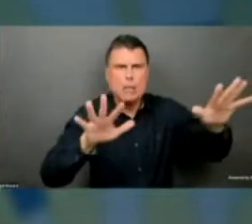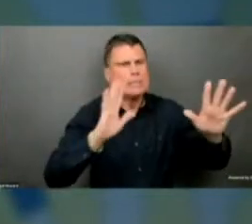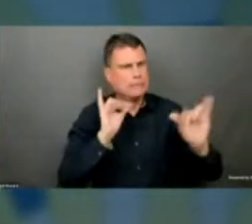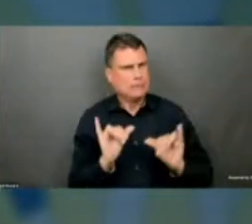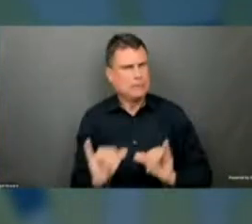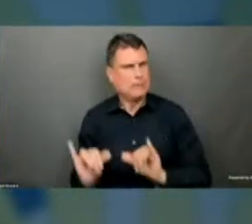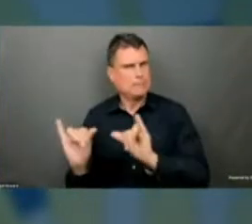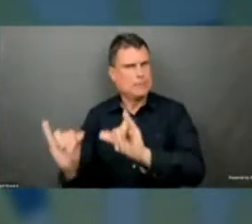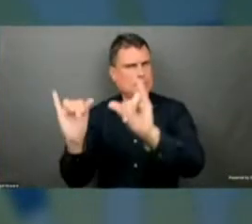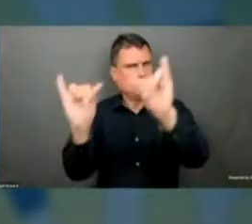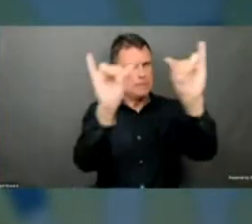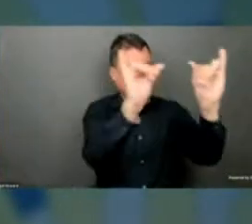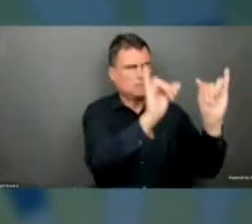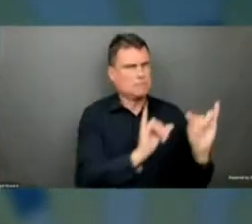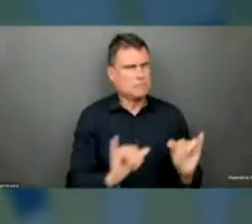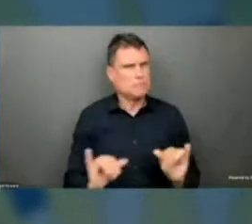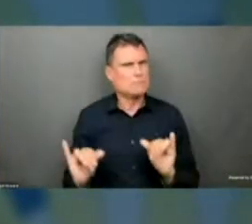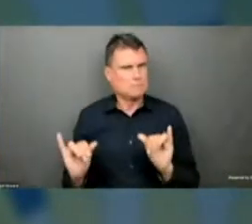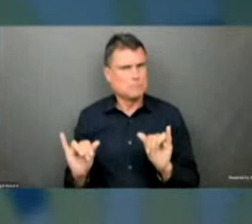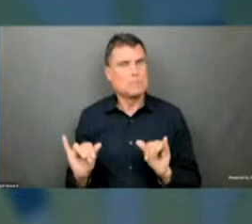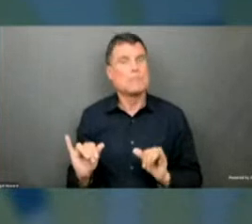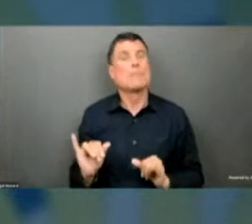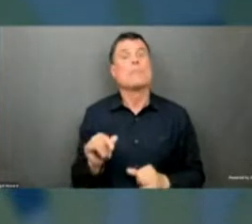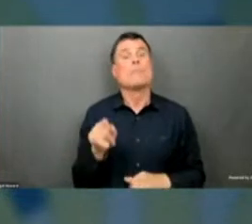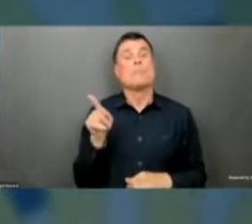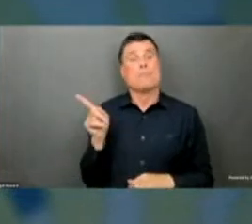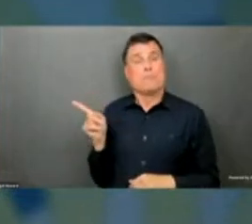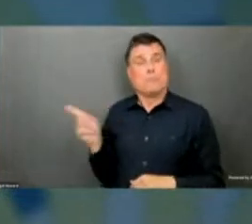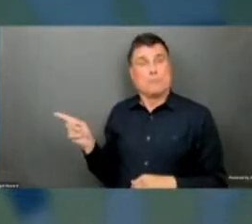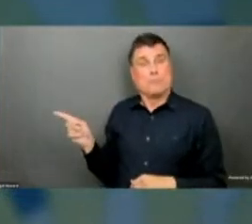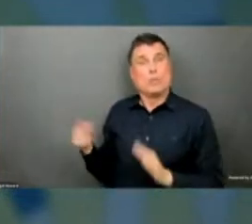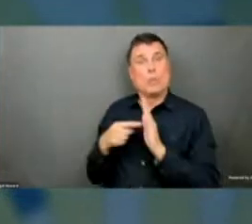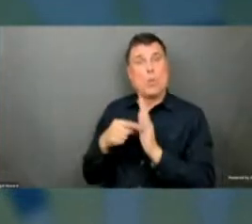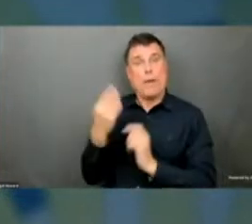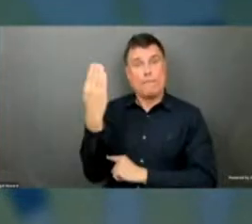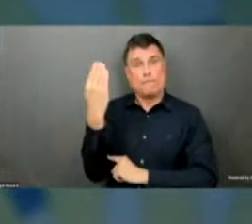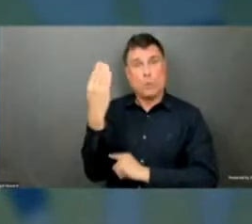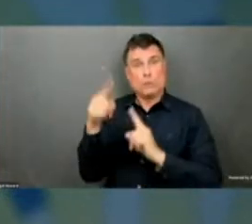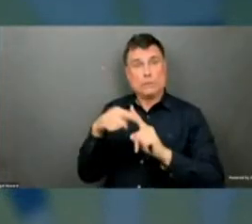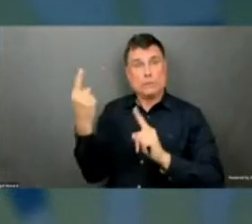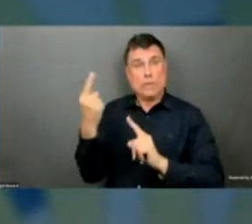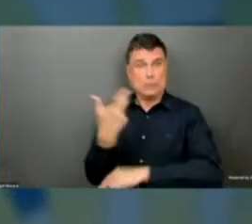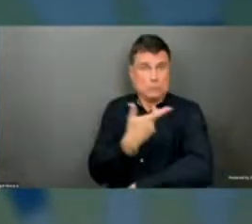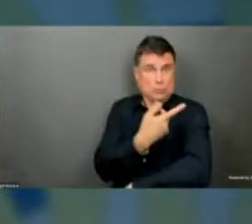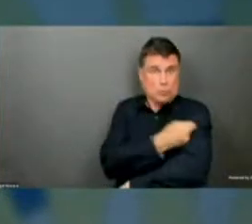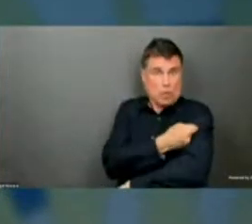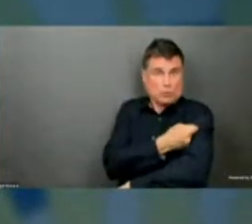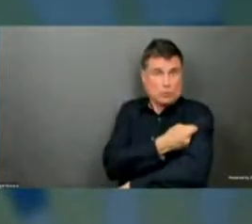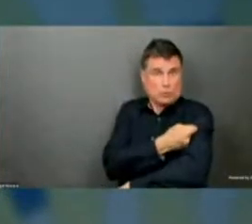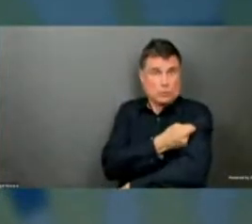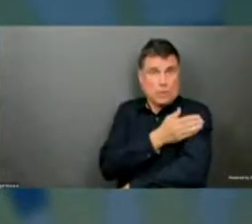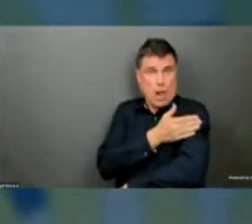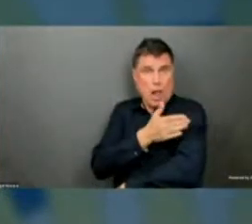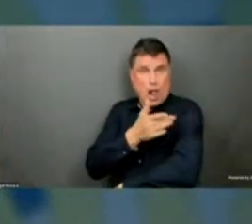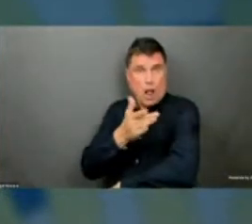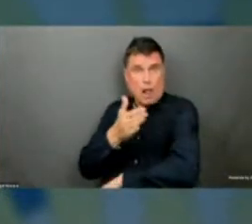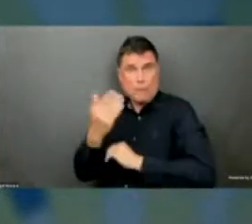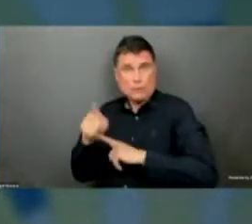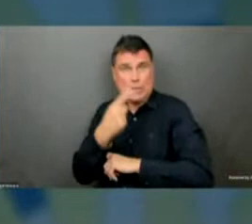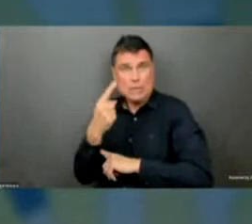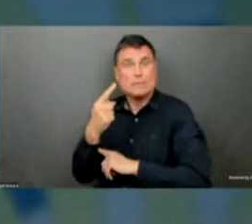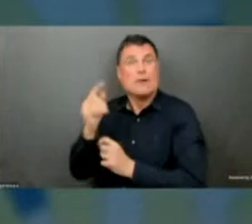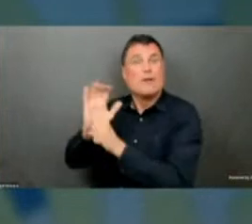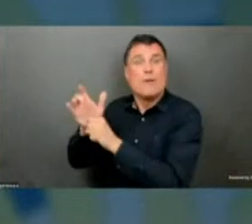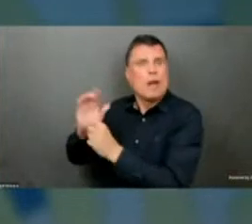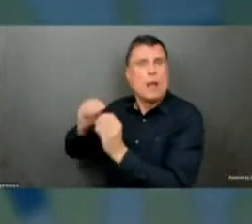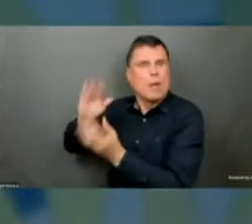days post first dose, so again we see a dramatic drop off after 2 weeks, and again the second drop off